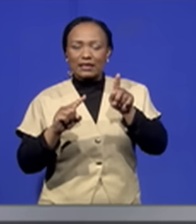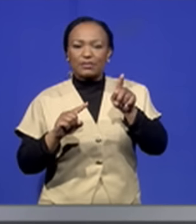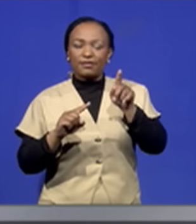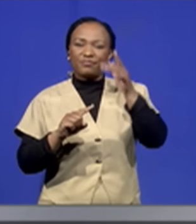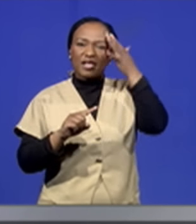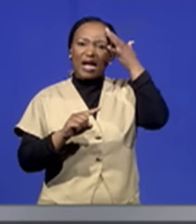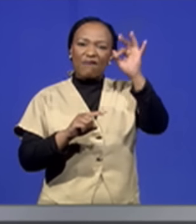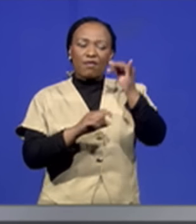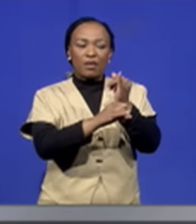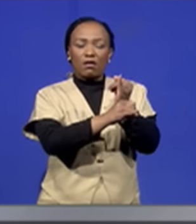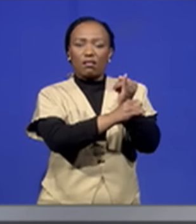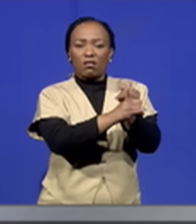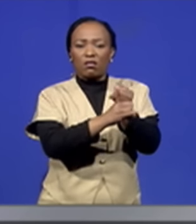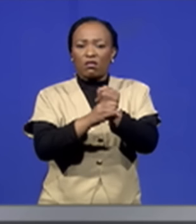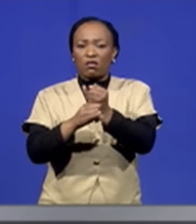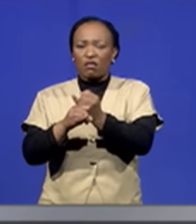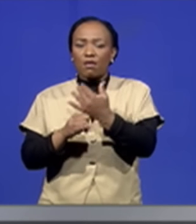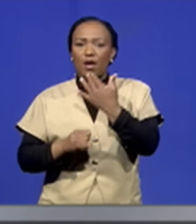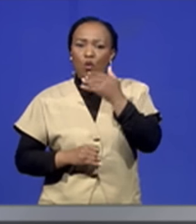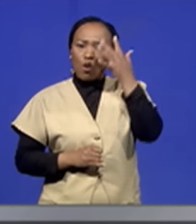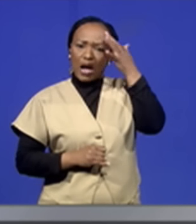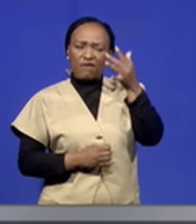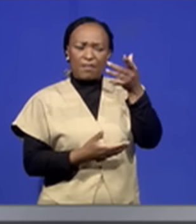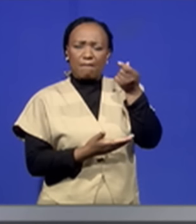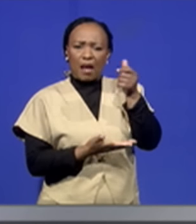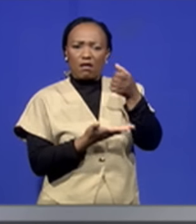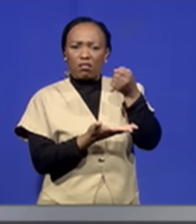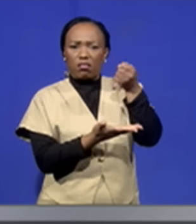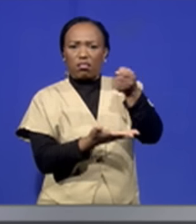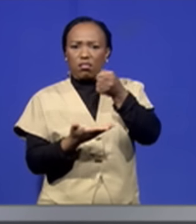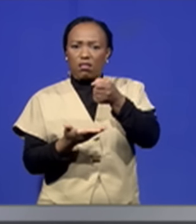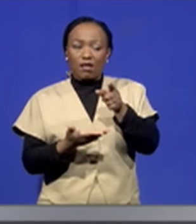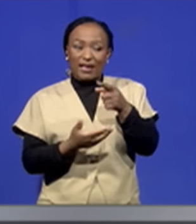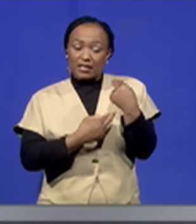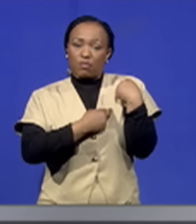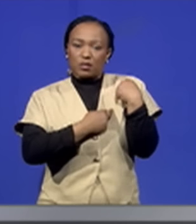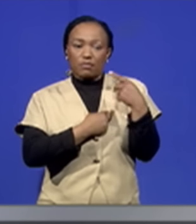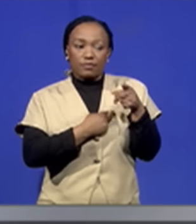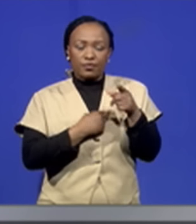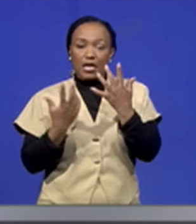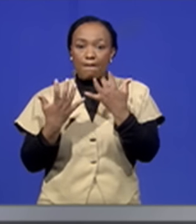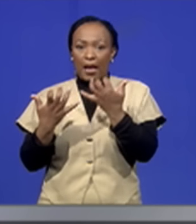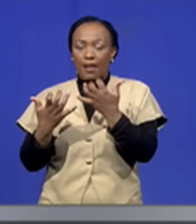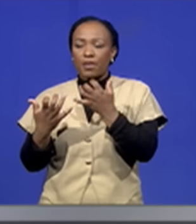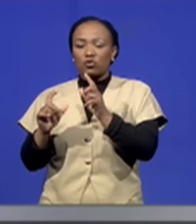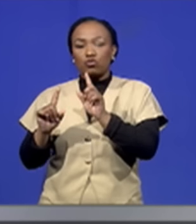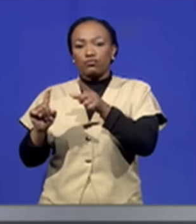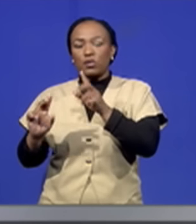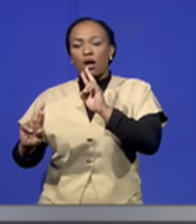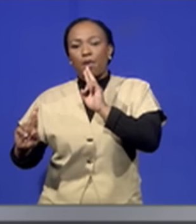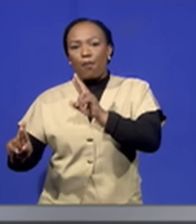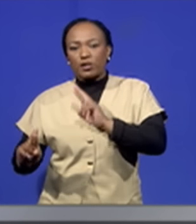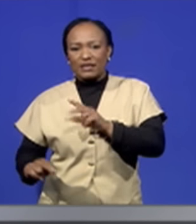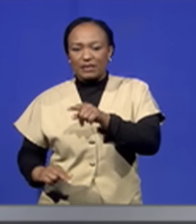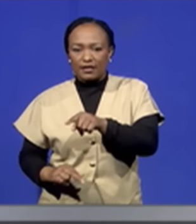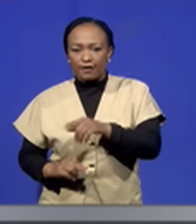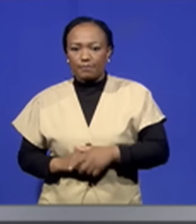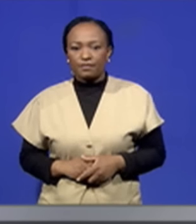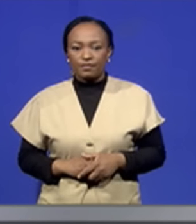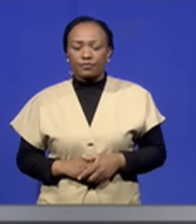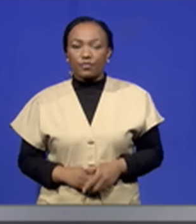and therefore they have a responsibility to account to Parliament. We hope that it sends a message and a